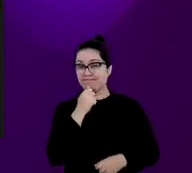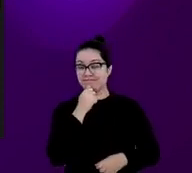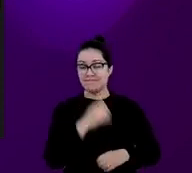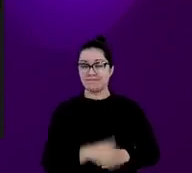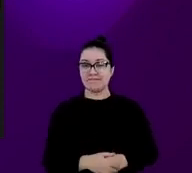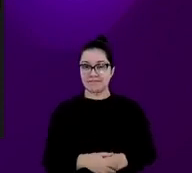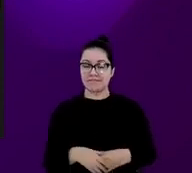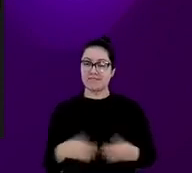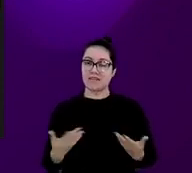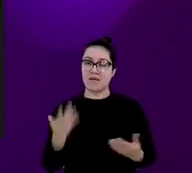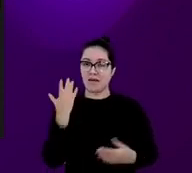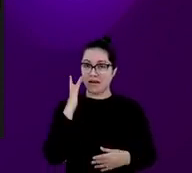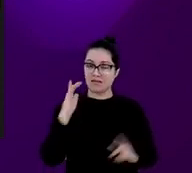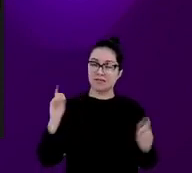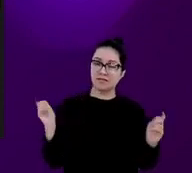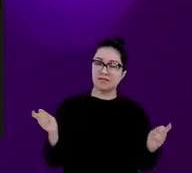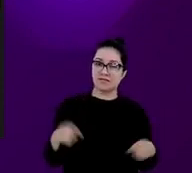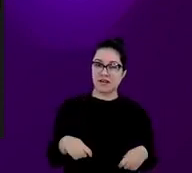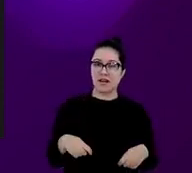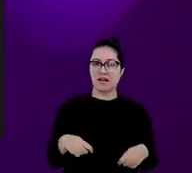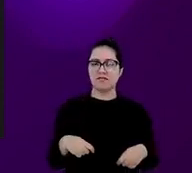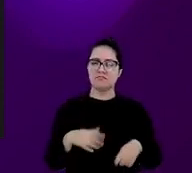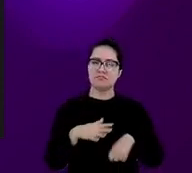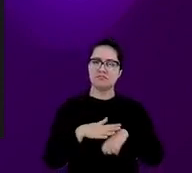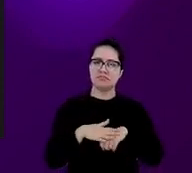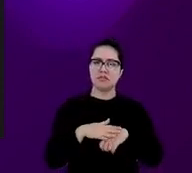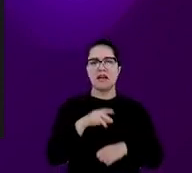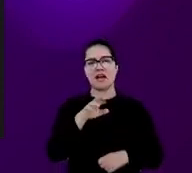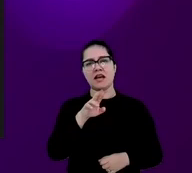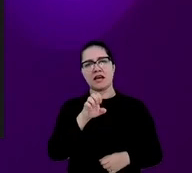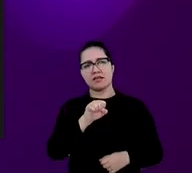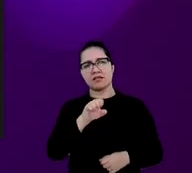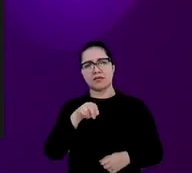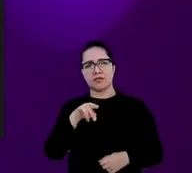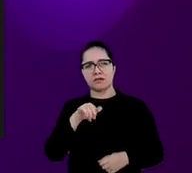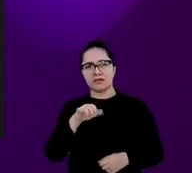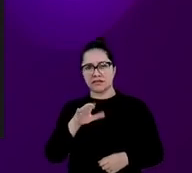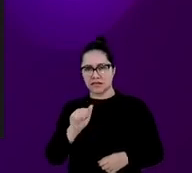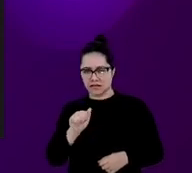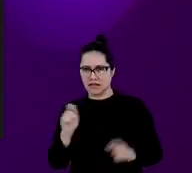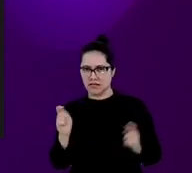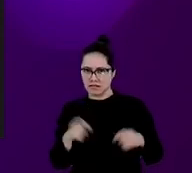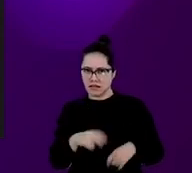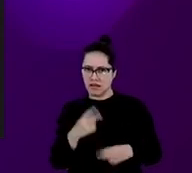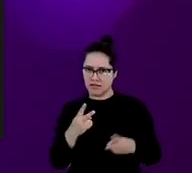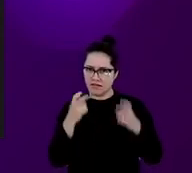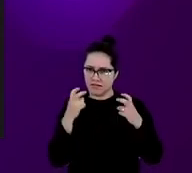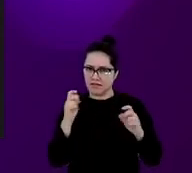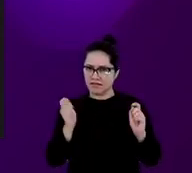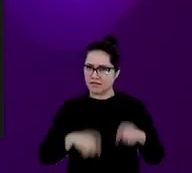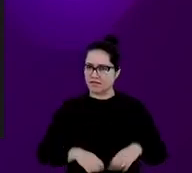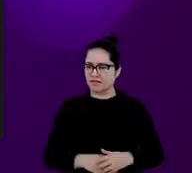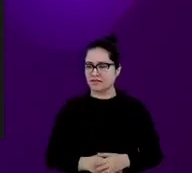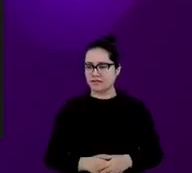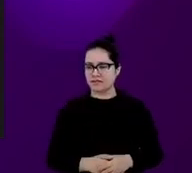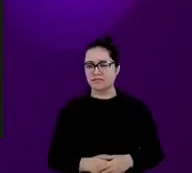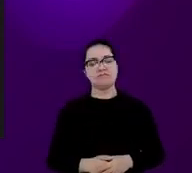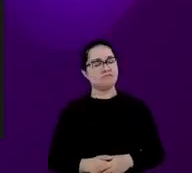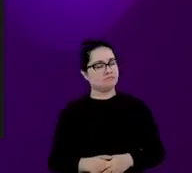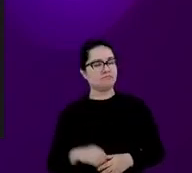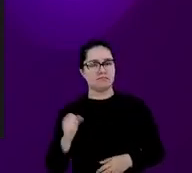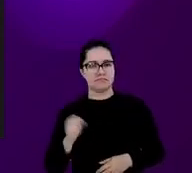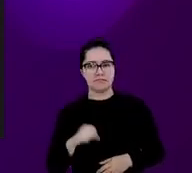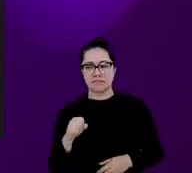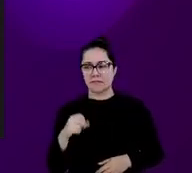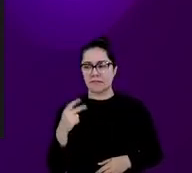I guess you could do it. Yes. Actually, it's a very good point, because right